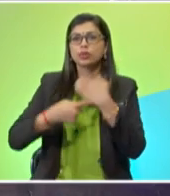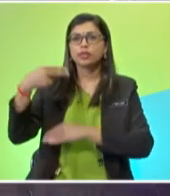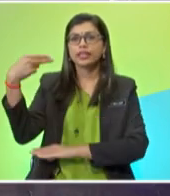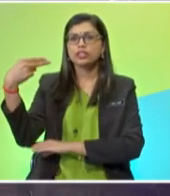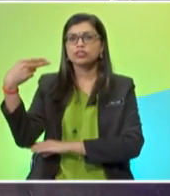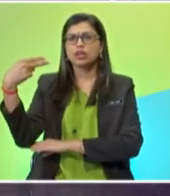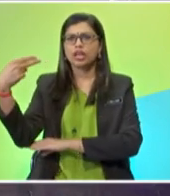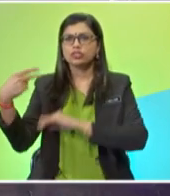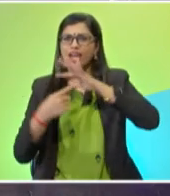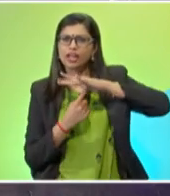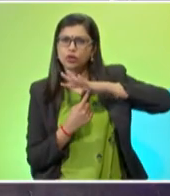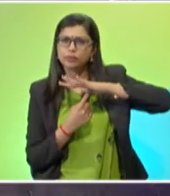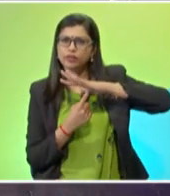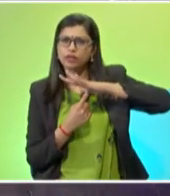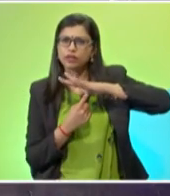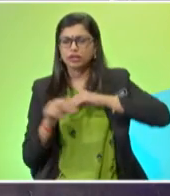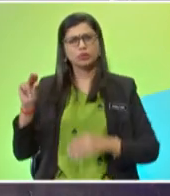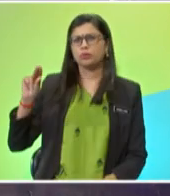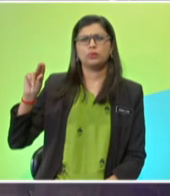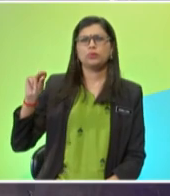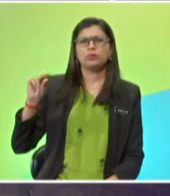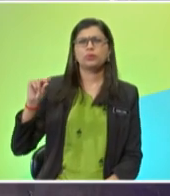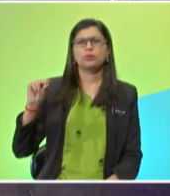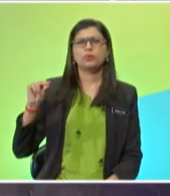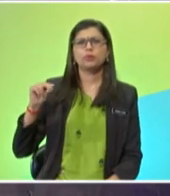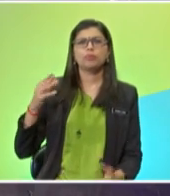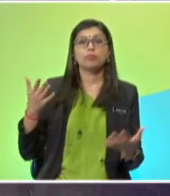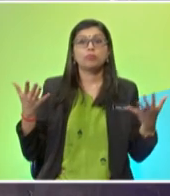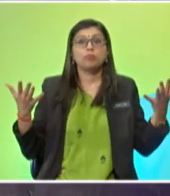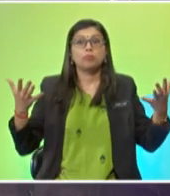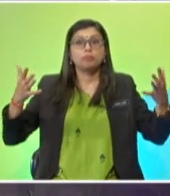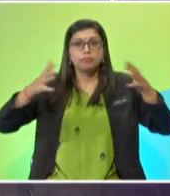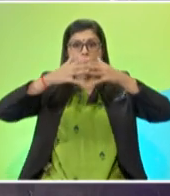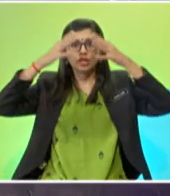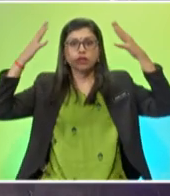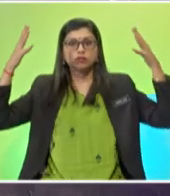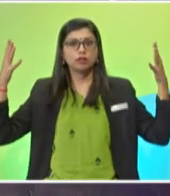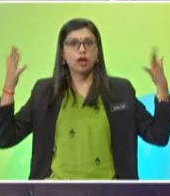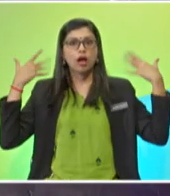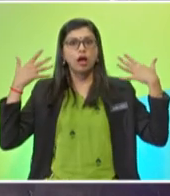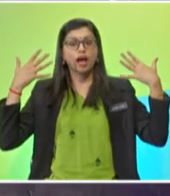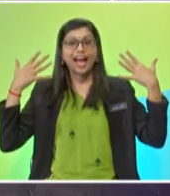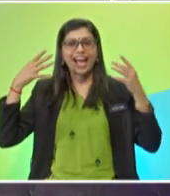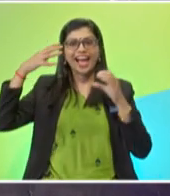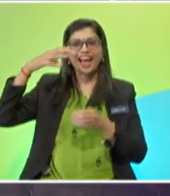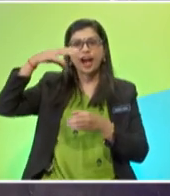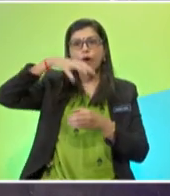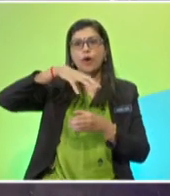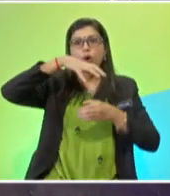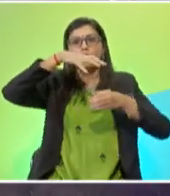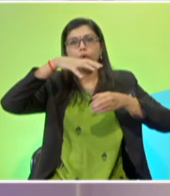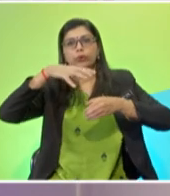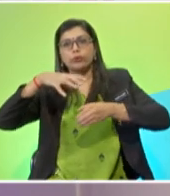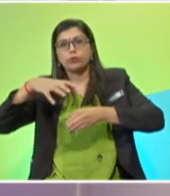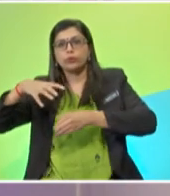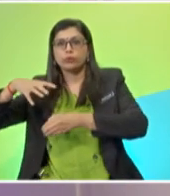it a helicopter? No. It's... Oh, we feel hot. Yes, it's a hot air balloon. Yes, it's a hot air